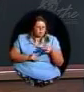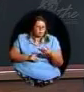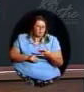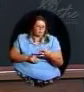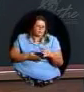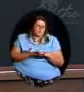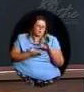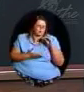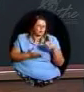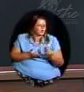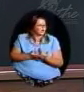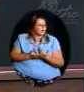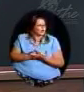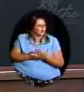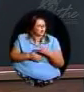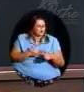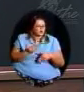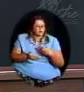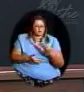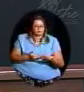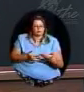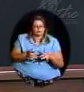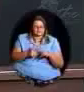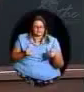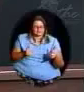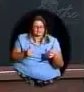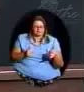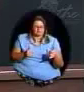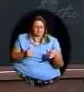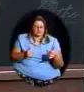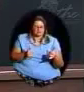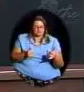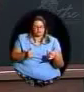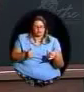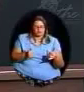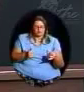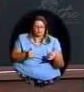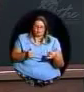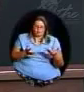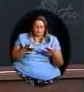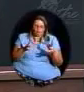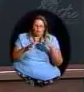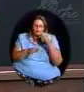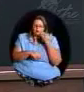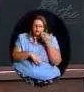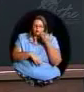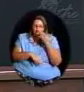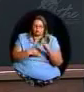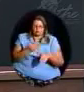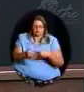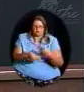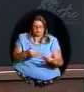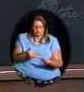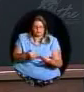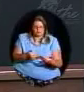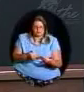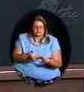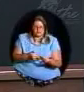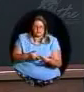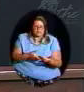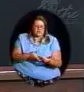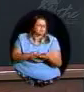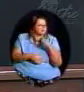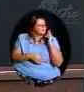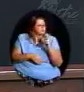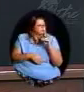new process at the same time we're doing what we're doing. We will have that process internalized in the organization, and that's what I'm very pleased